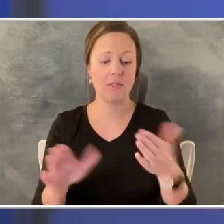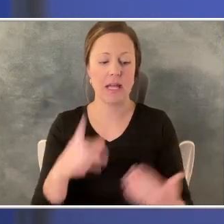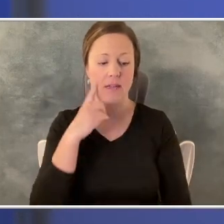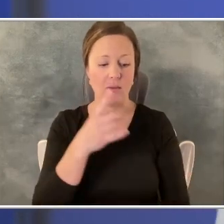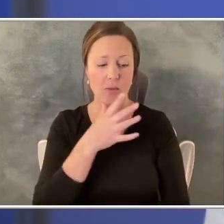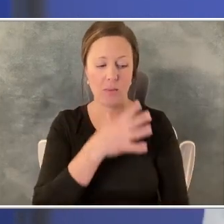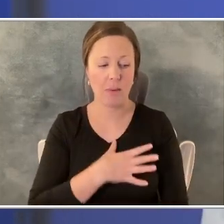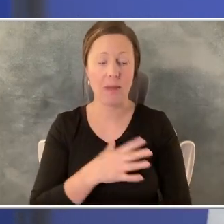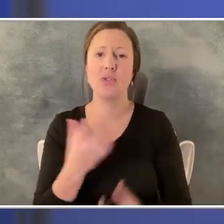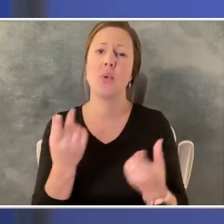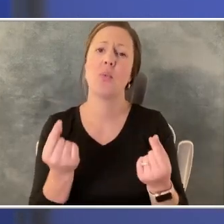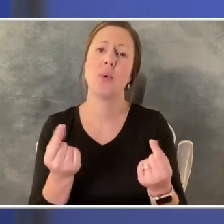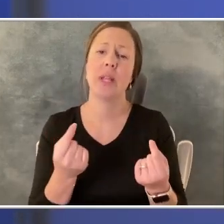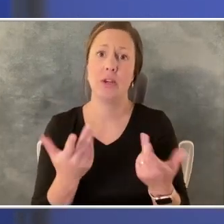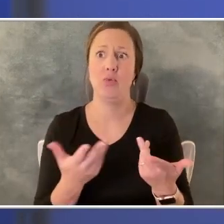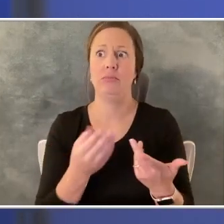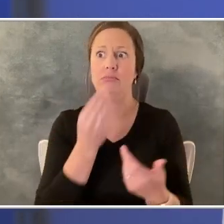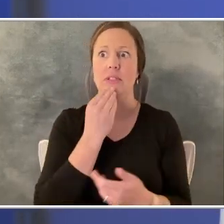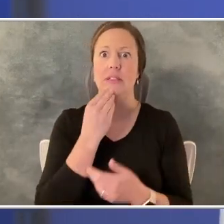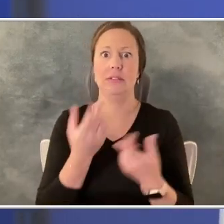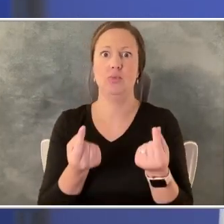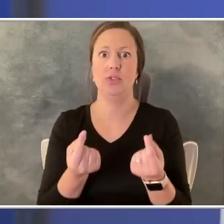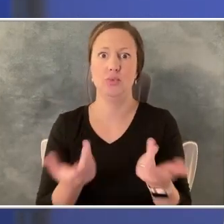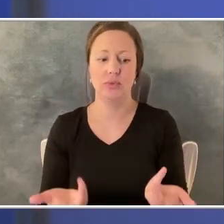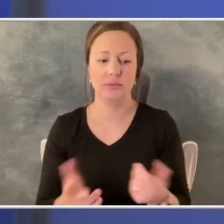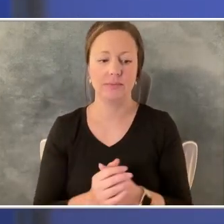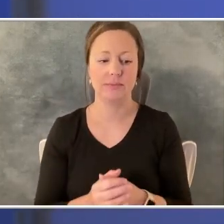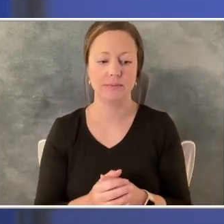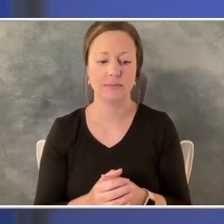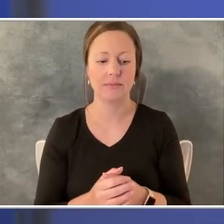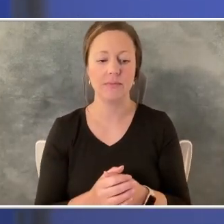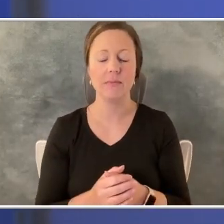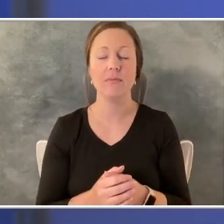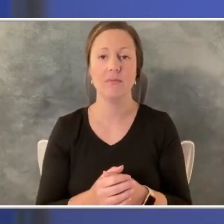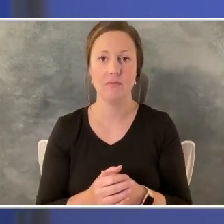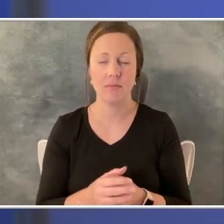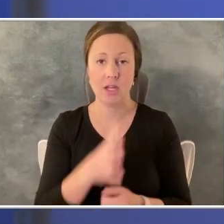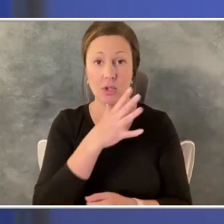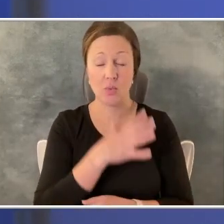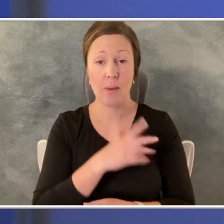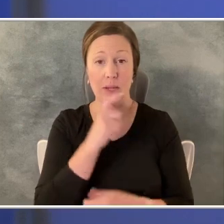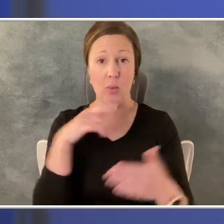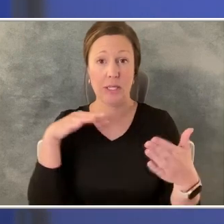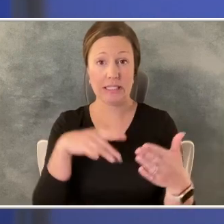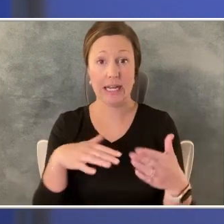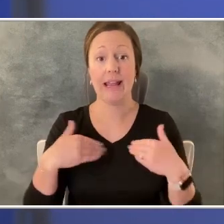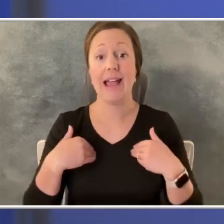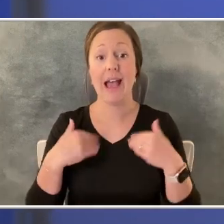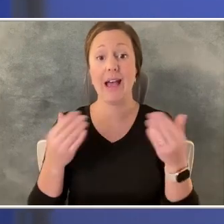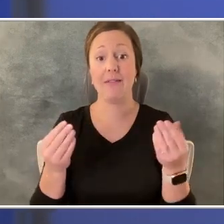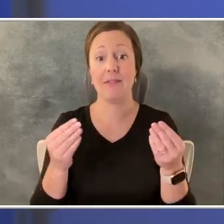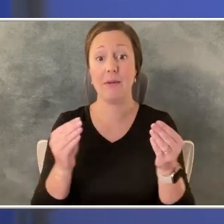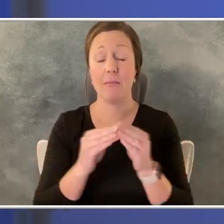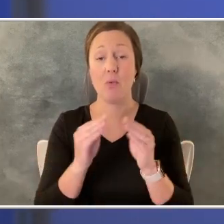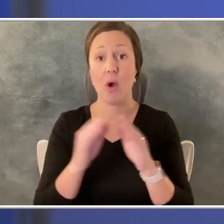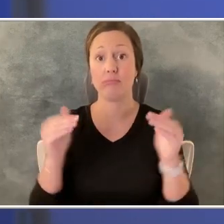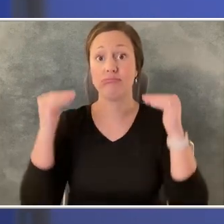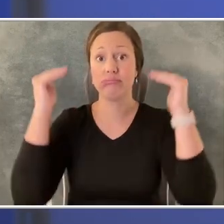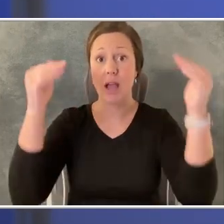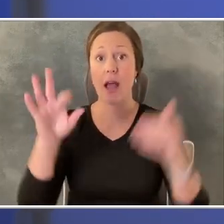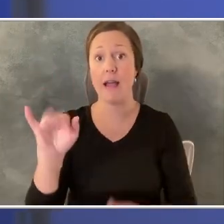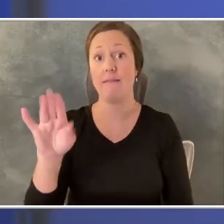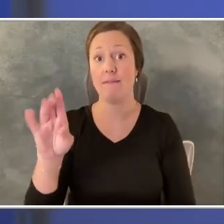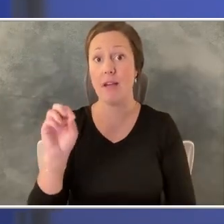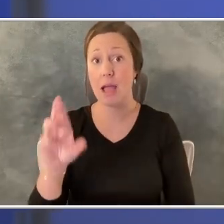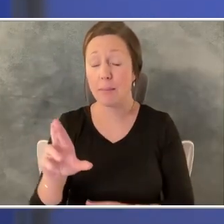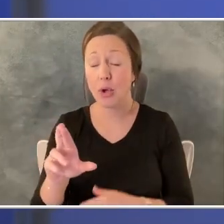So we know, looking at the data on the menopausal women who were studied, women who have diets higher in fiber, so 25 grams or